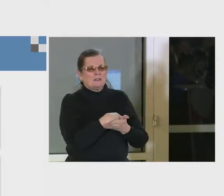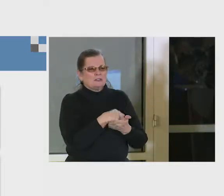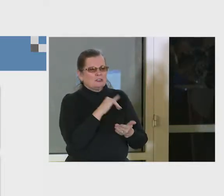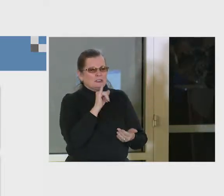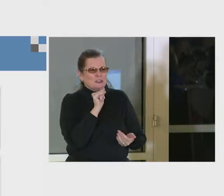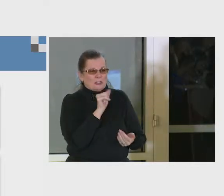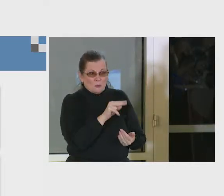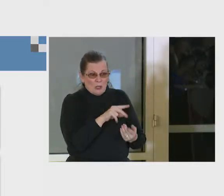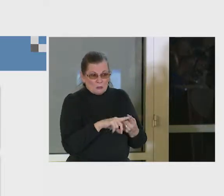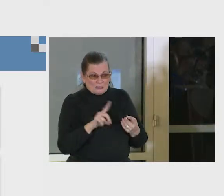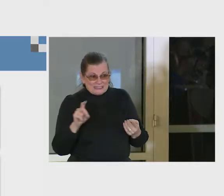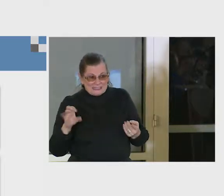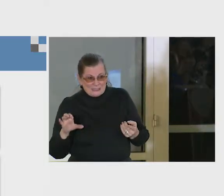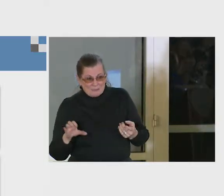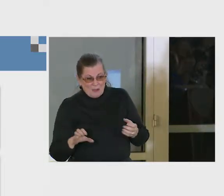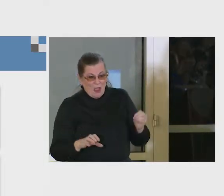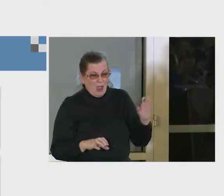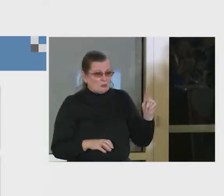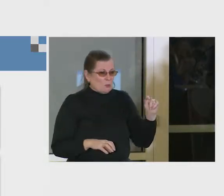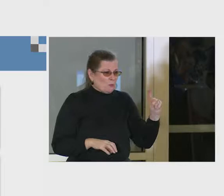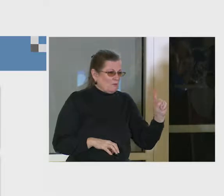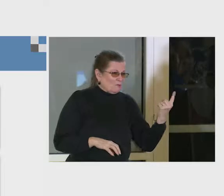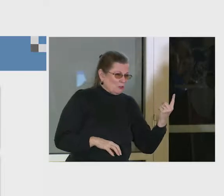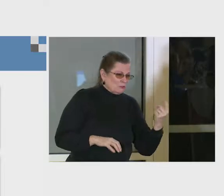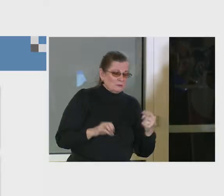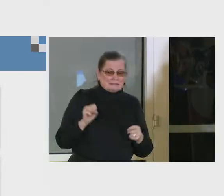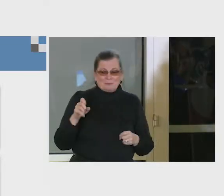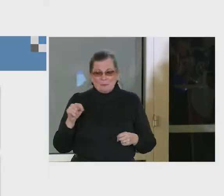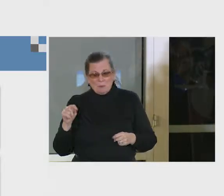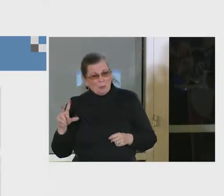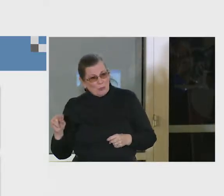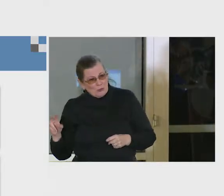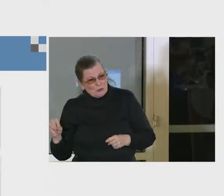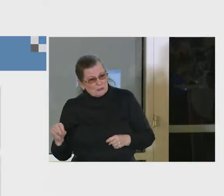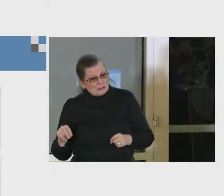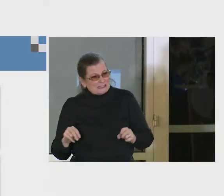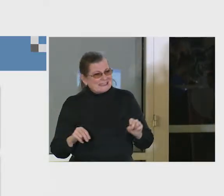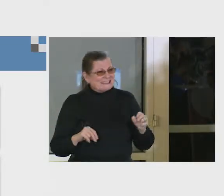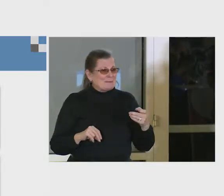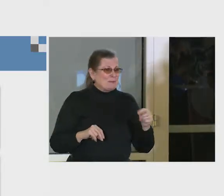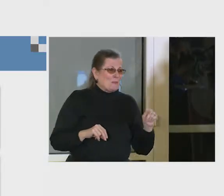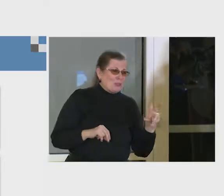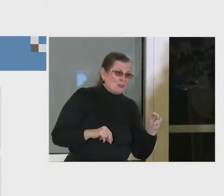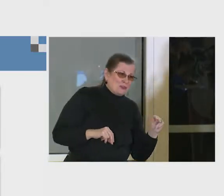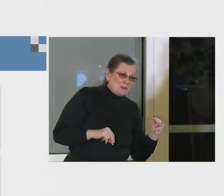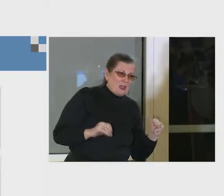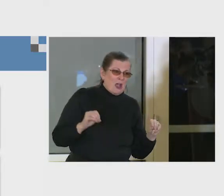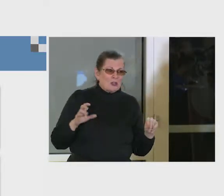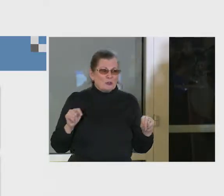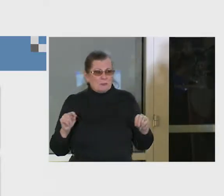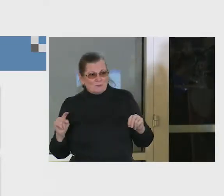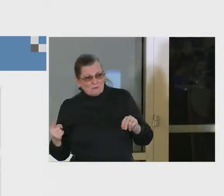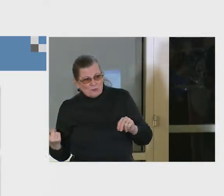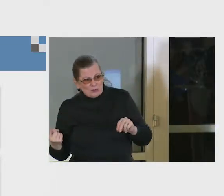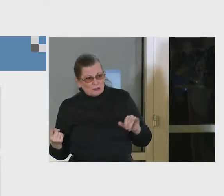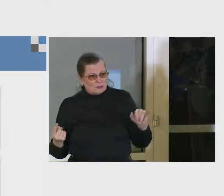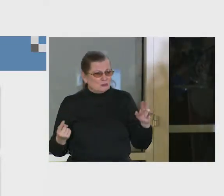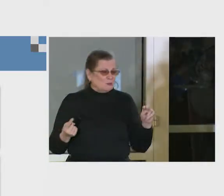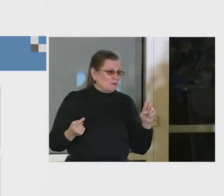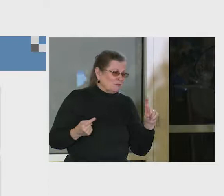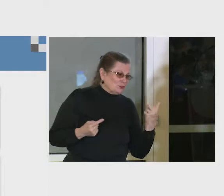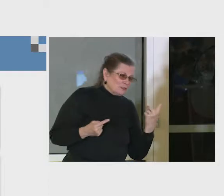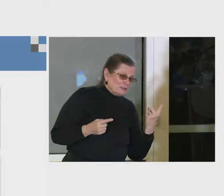31st, October 1st through September 30th, September 30th through October 1st, or June 1st through May